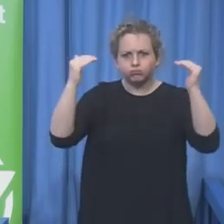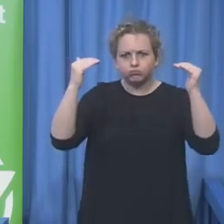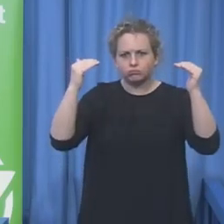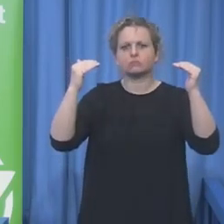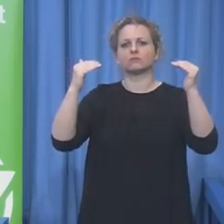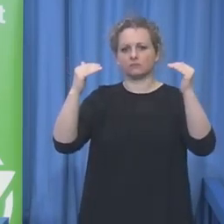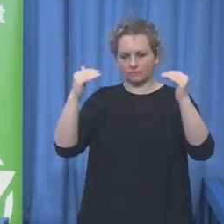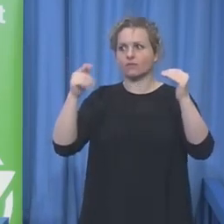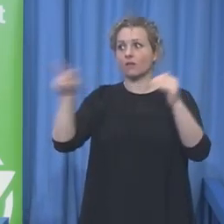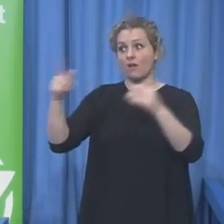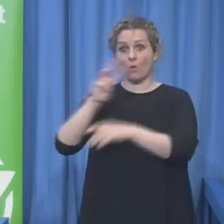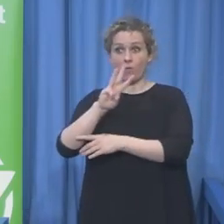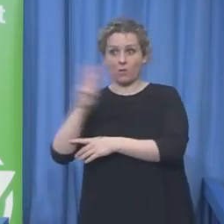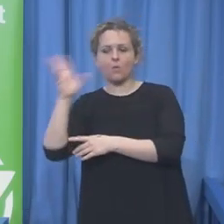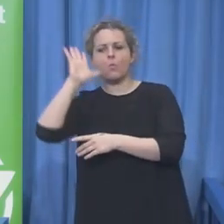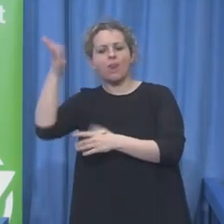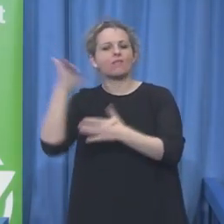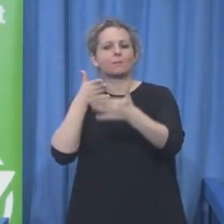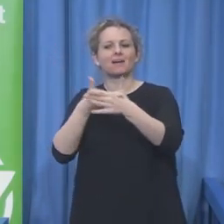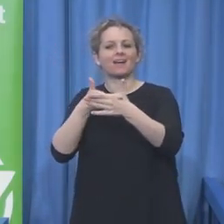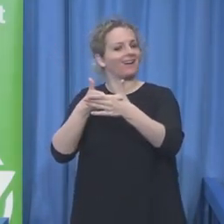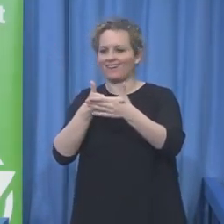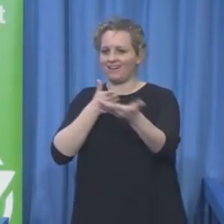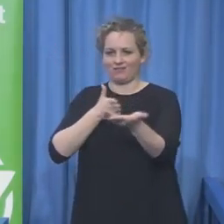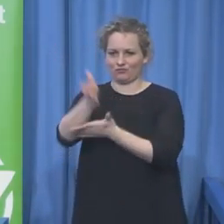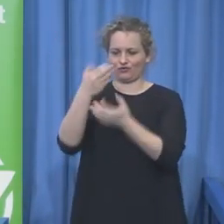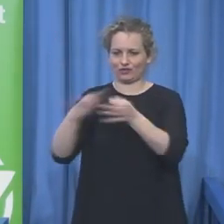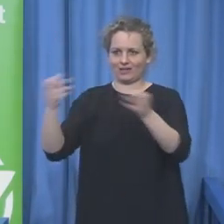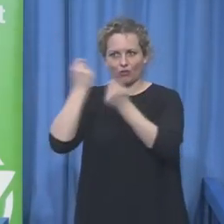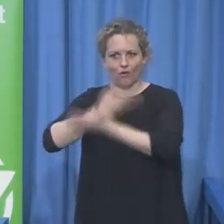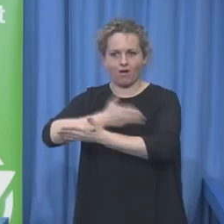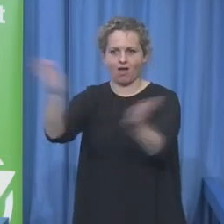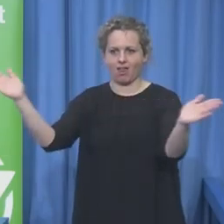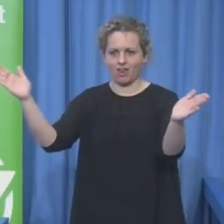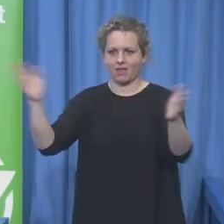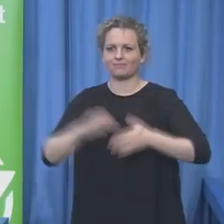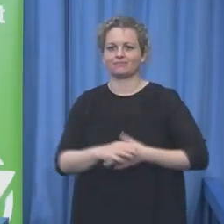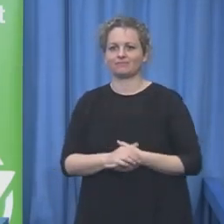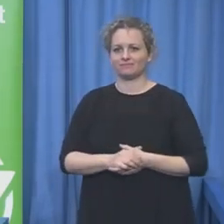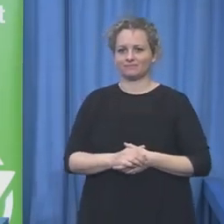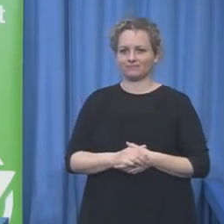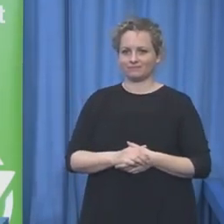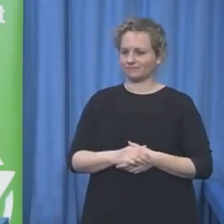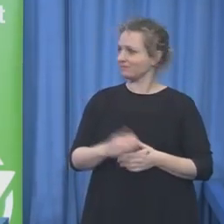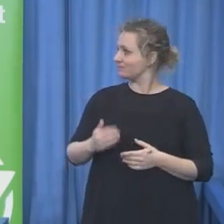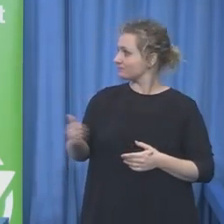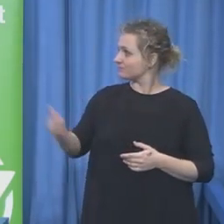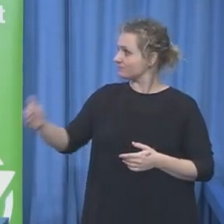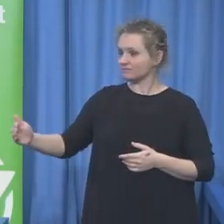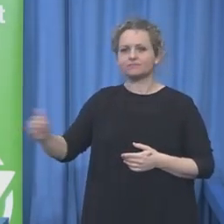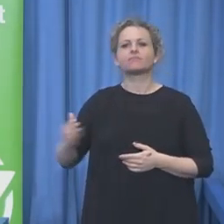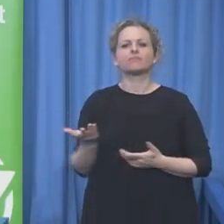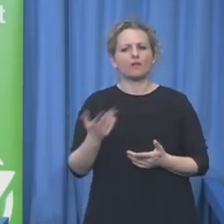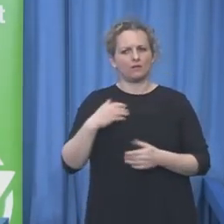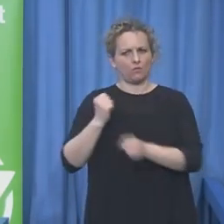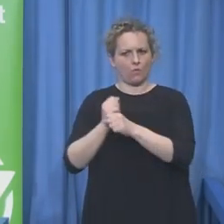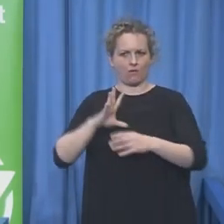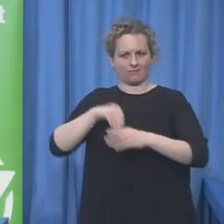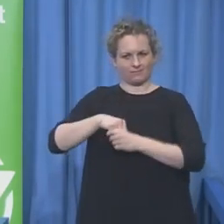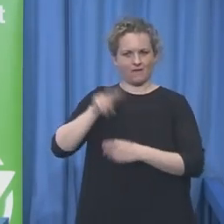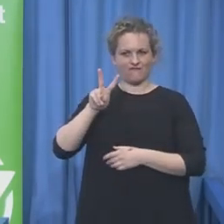of talking about individuals and driving home the point of finding the right work or a career leads